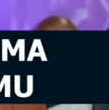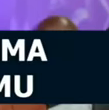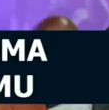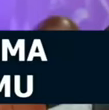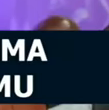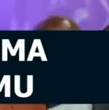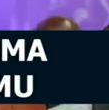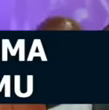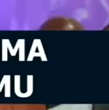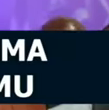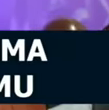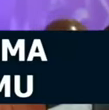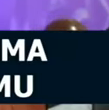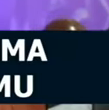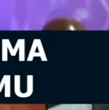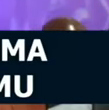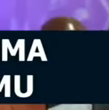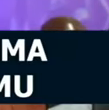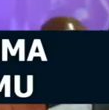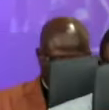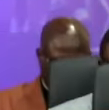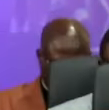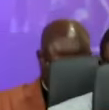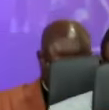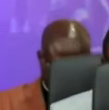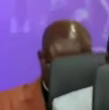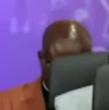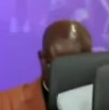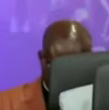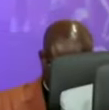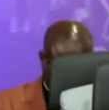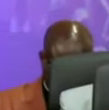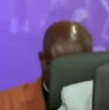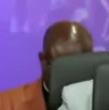Danimo, our Father in heaven.